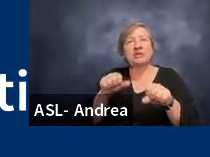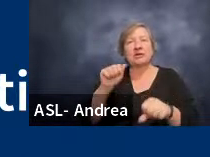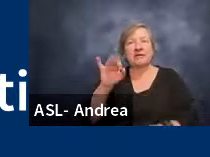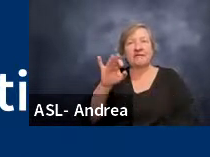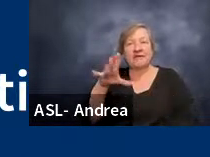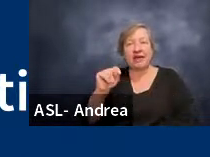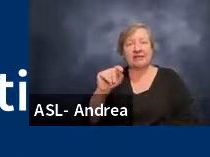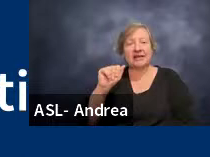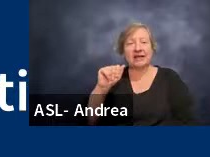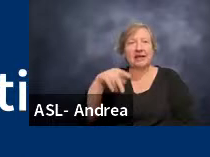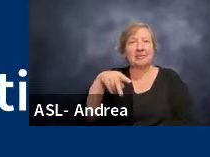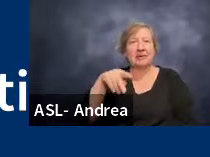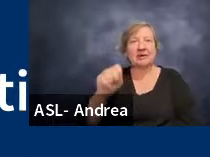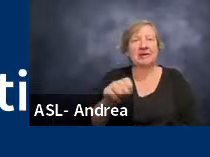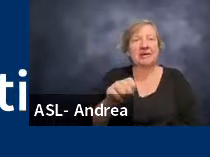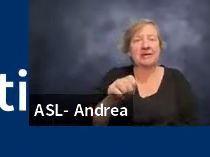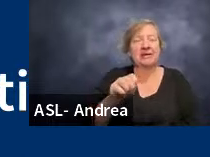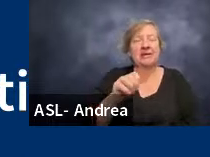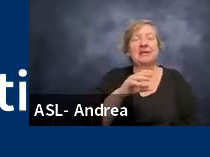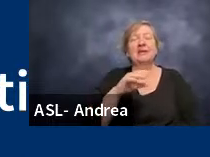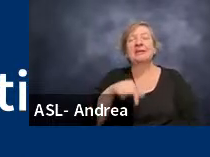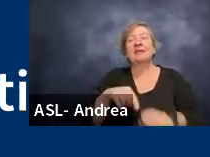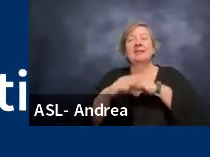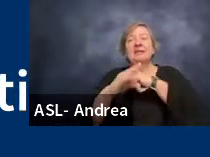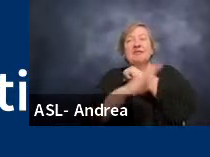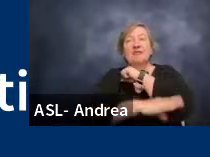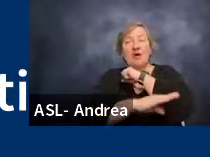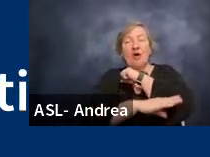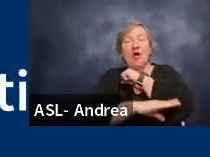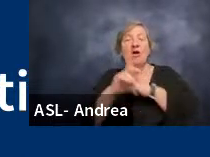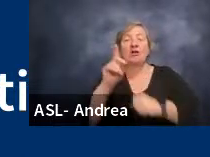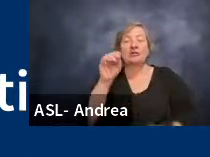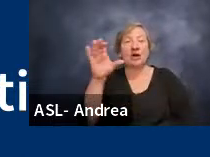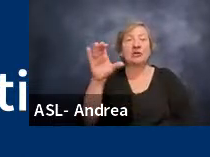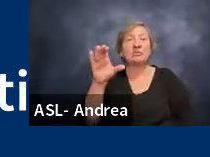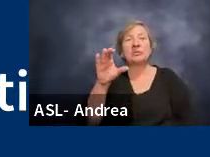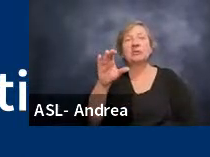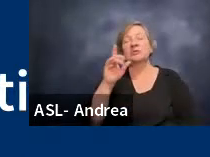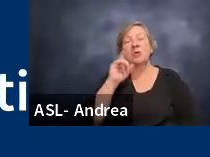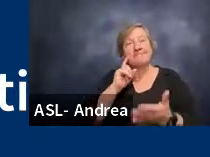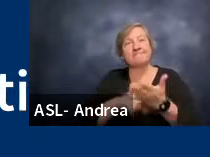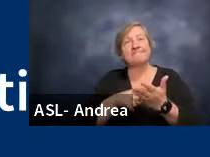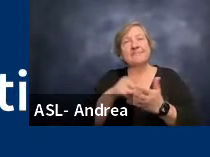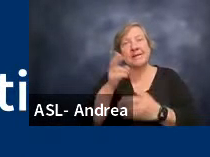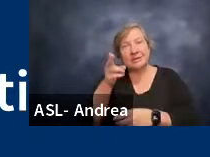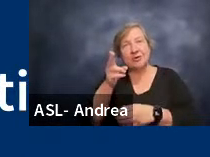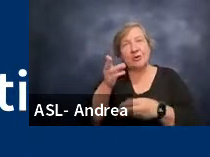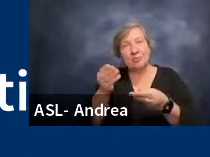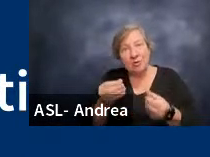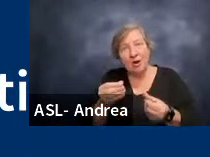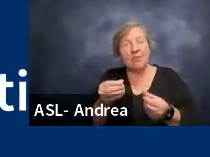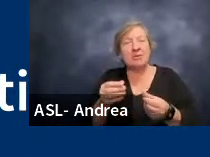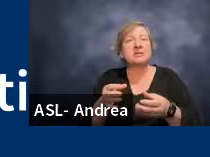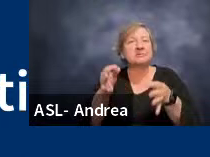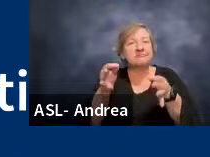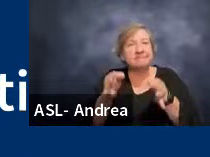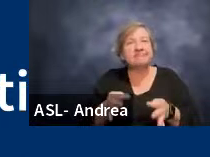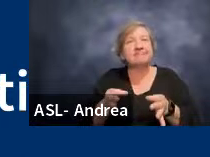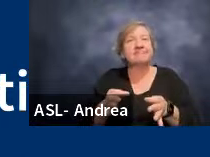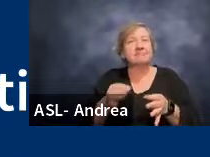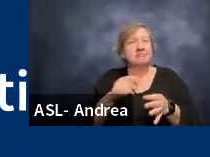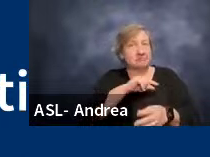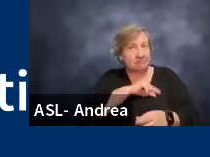APE. And this fall, documents to identify historic properties called Determinations of